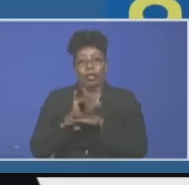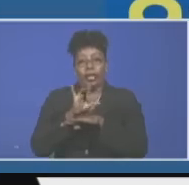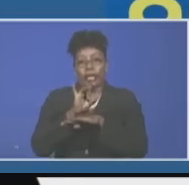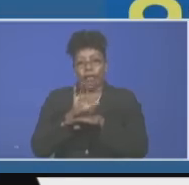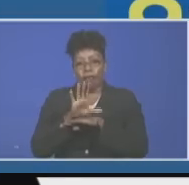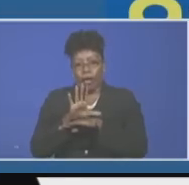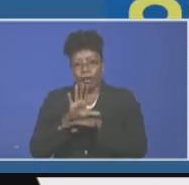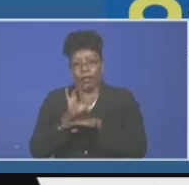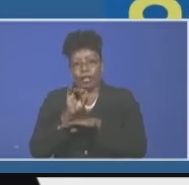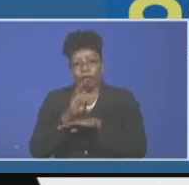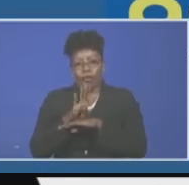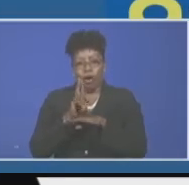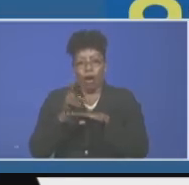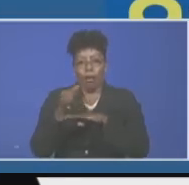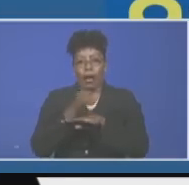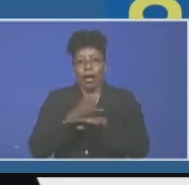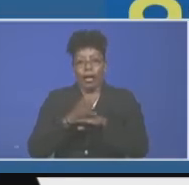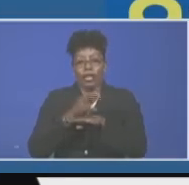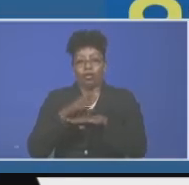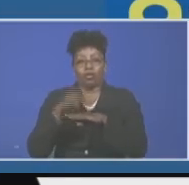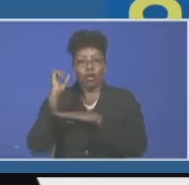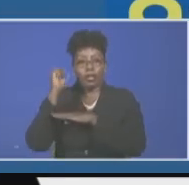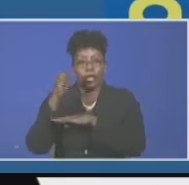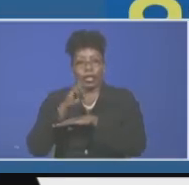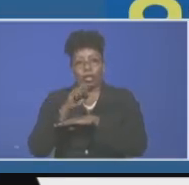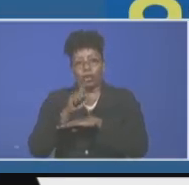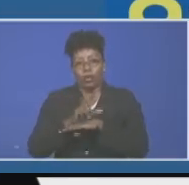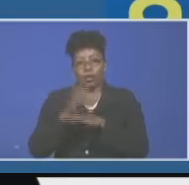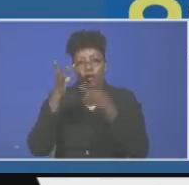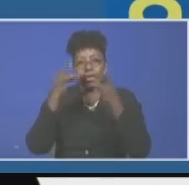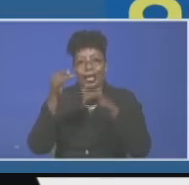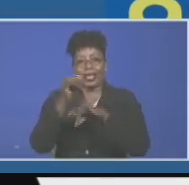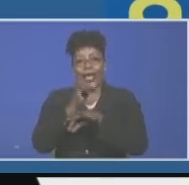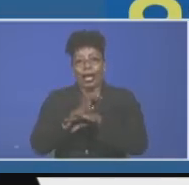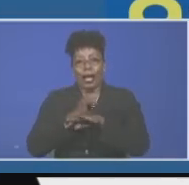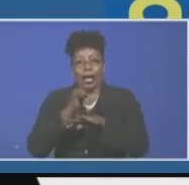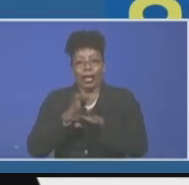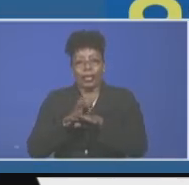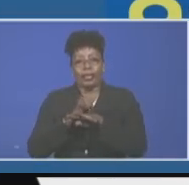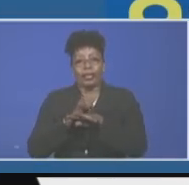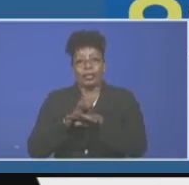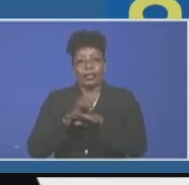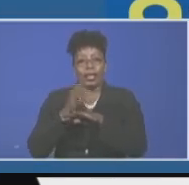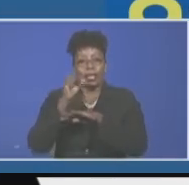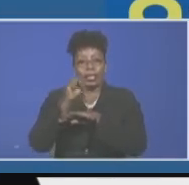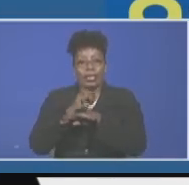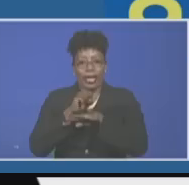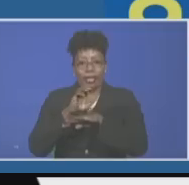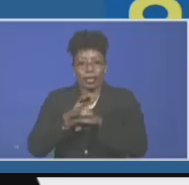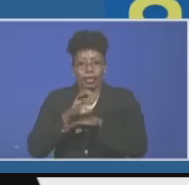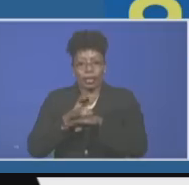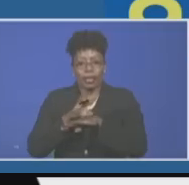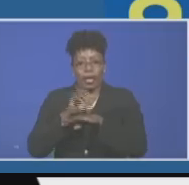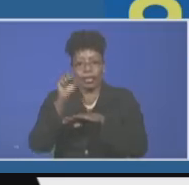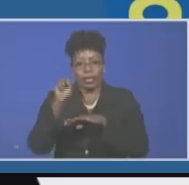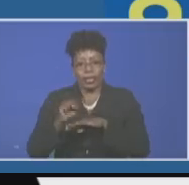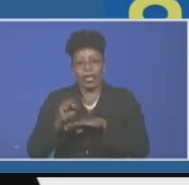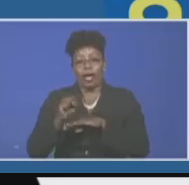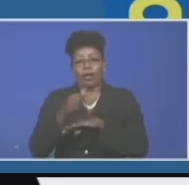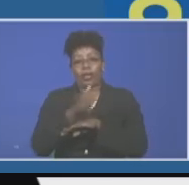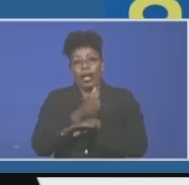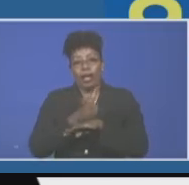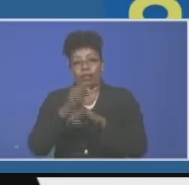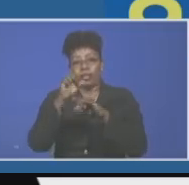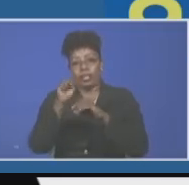85, 84 in Harbor Island, Roxanne, Eleuthera, Artisan, Cat Island, Stanley Key in the Zuma Chain, Camp Space, St. Andrews, and Fresh Creek,